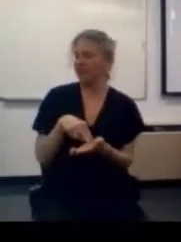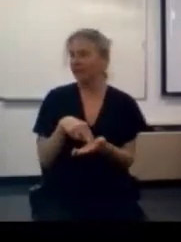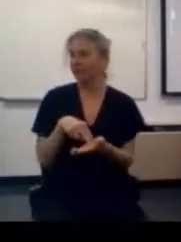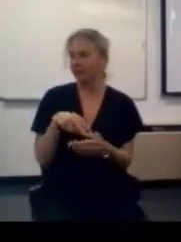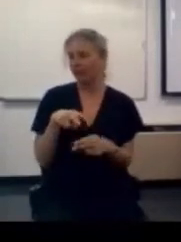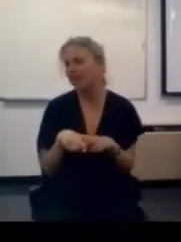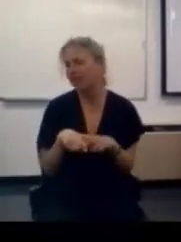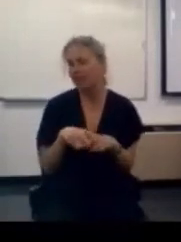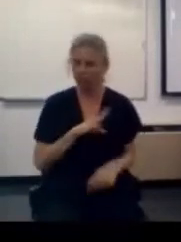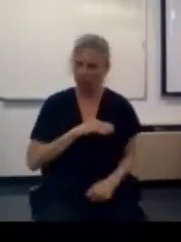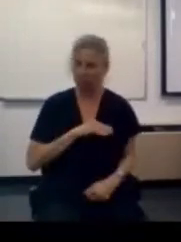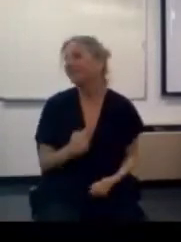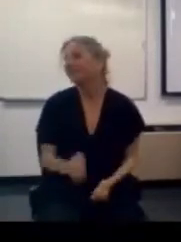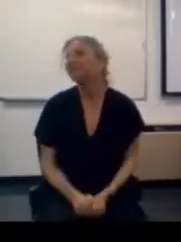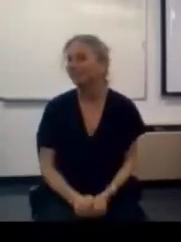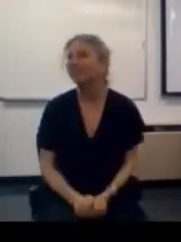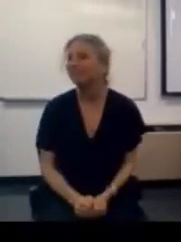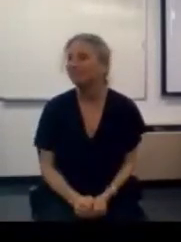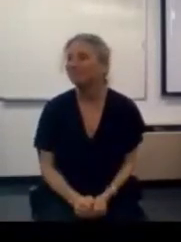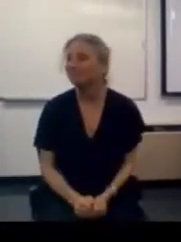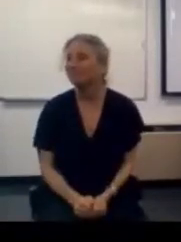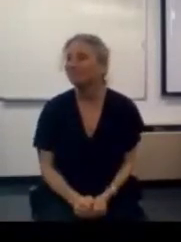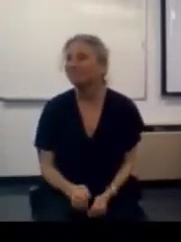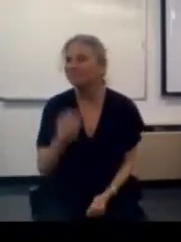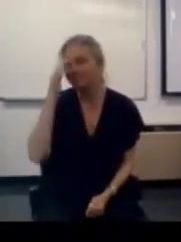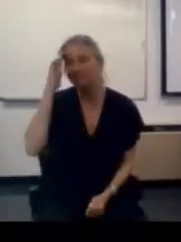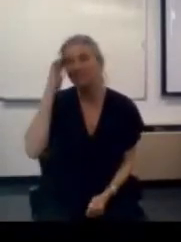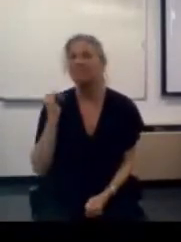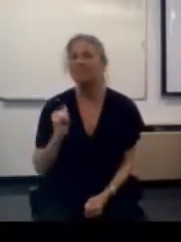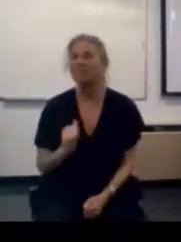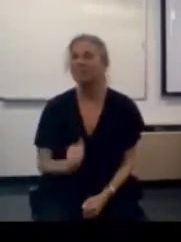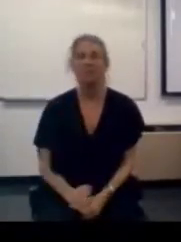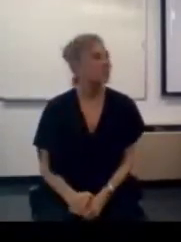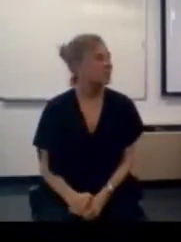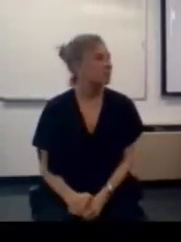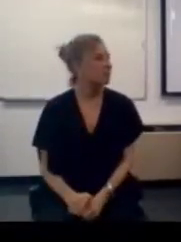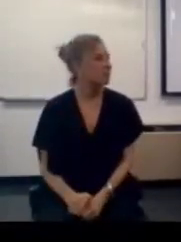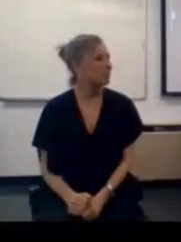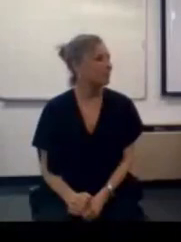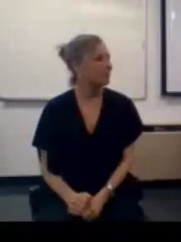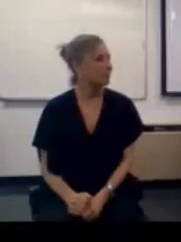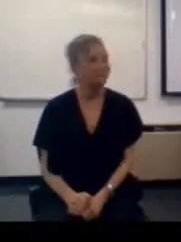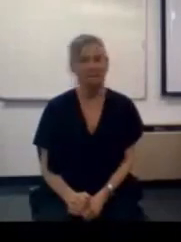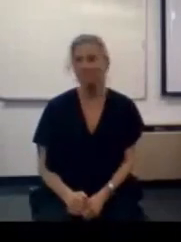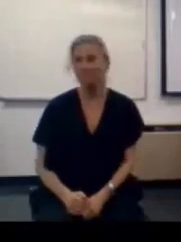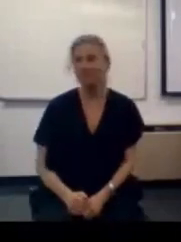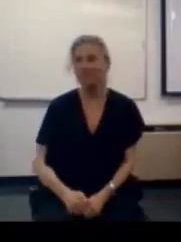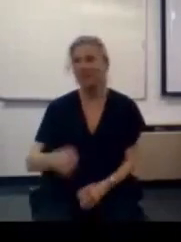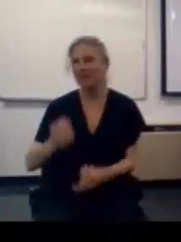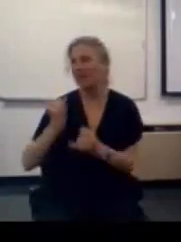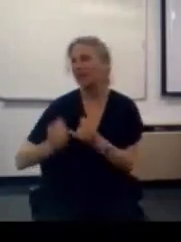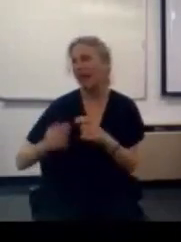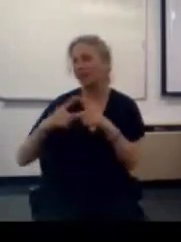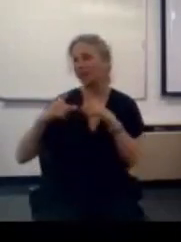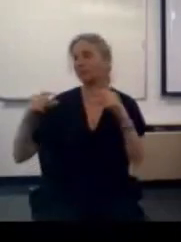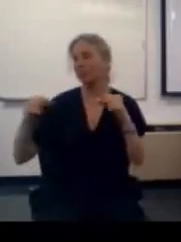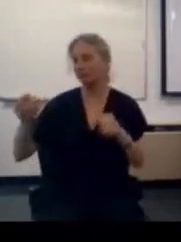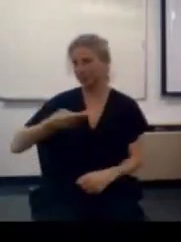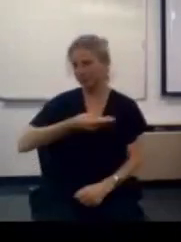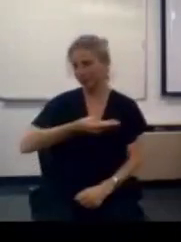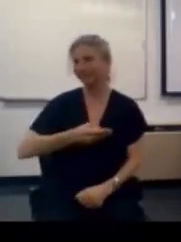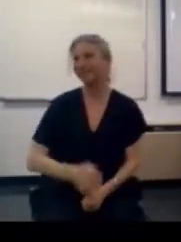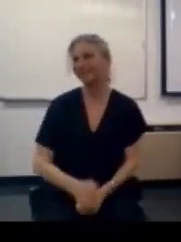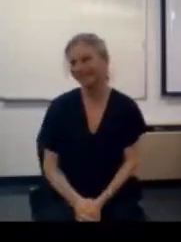confidently when you're standing, if you can, of course. Any other questions do we have? Last